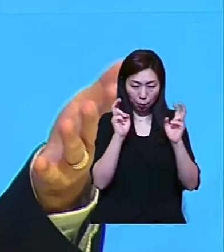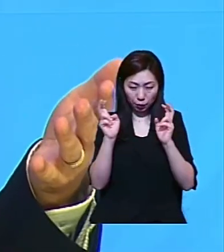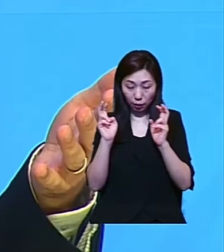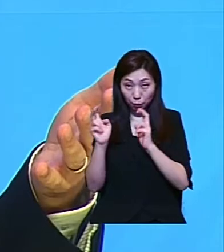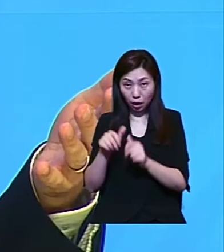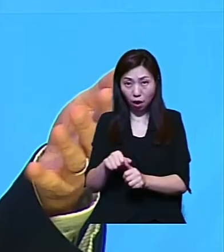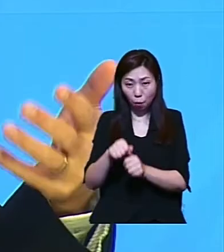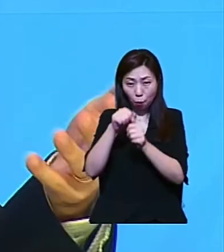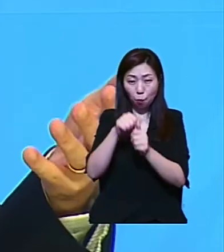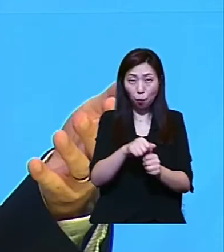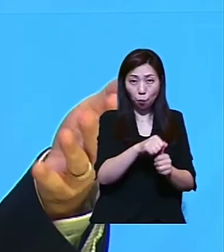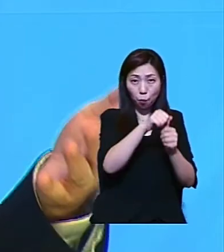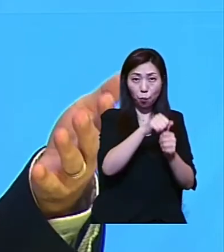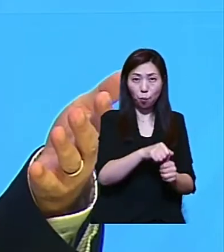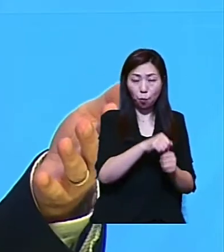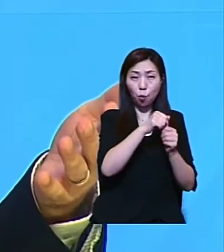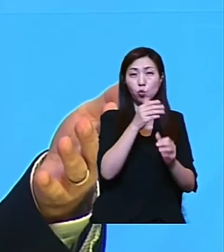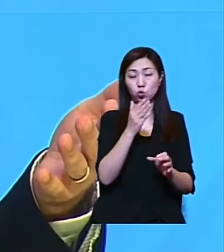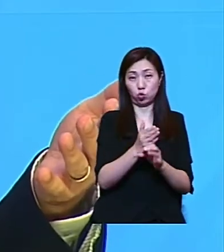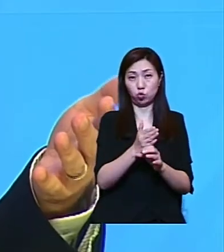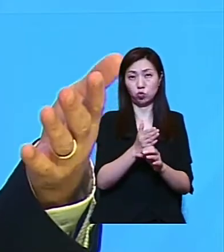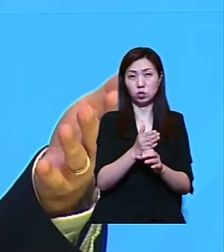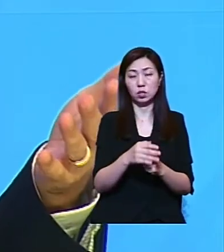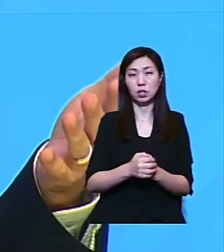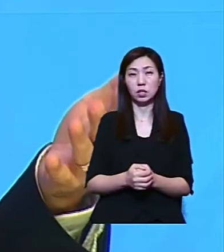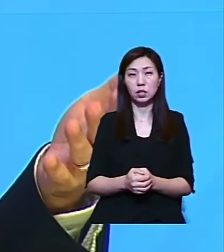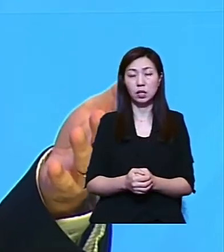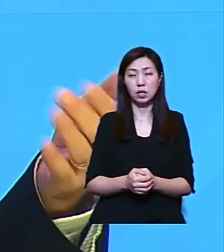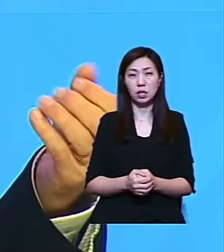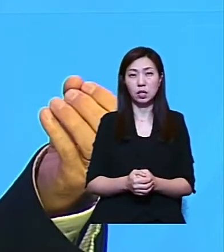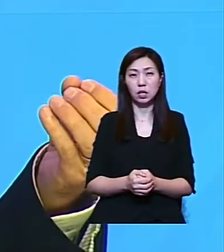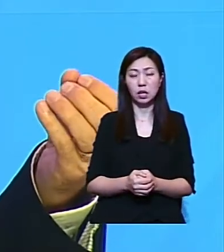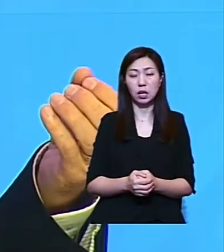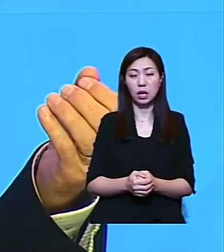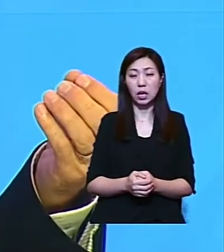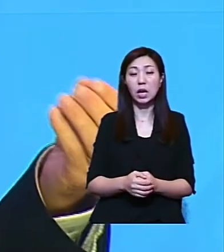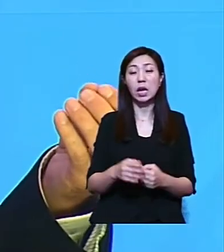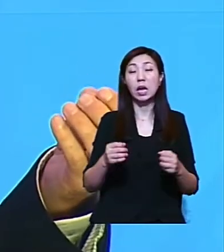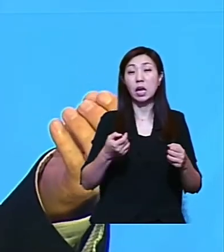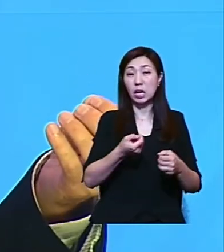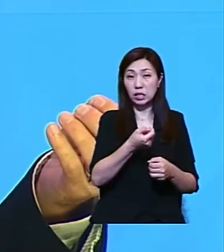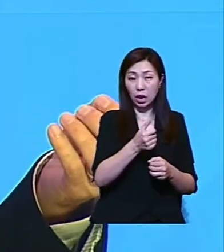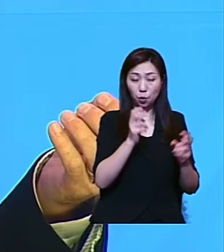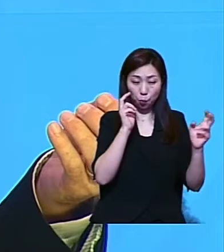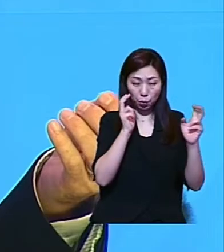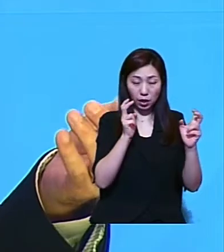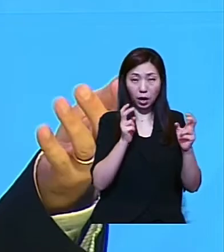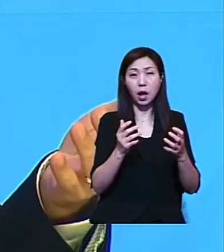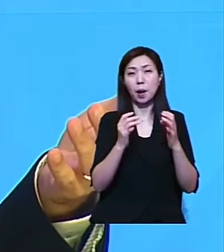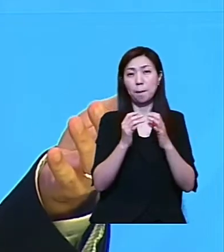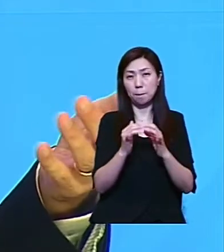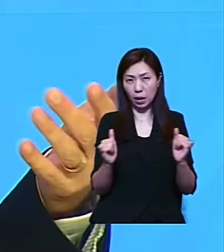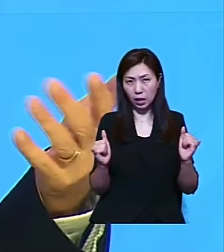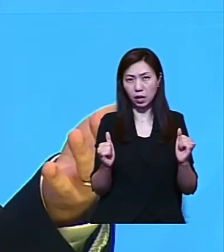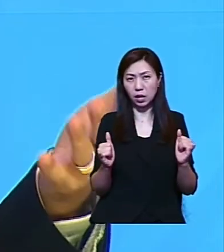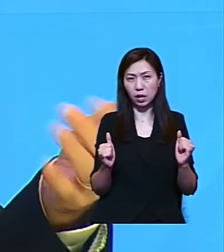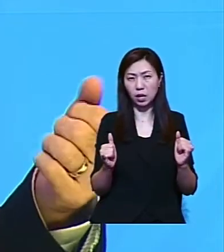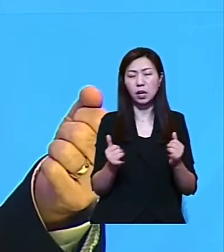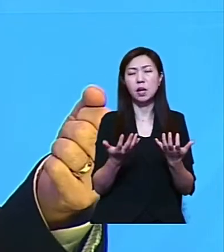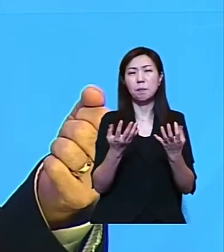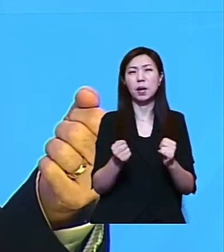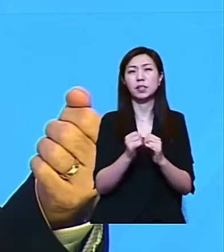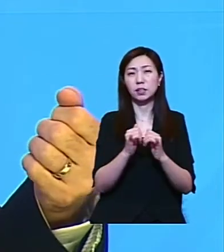would-be entrepreneurs to set up their own small businesses, and then particularly help women and young people start innovative